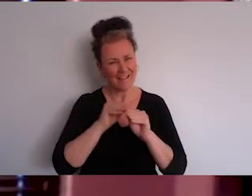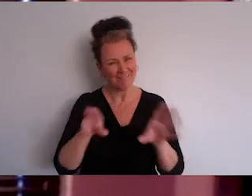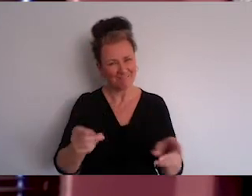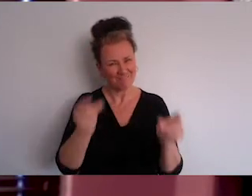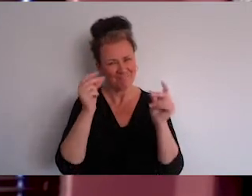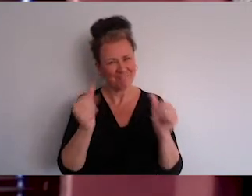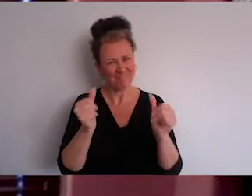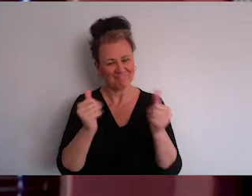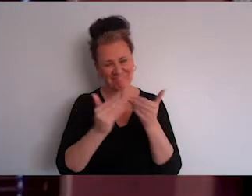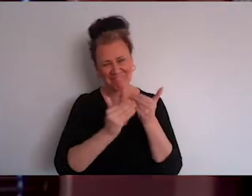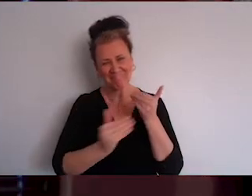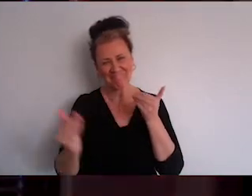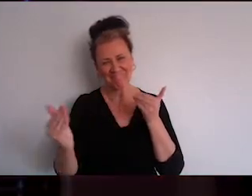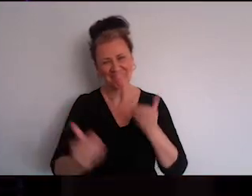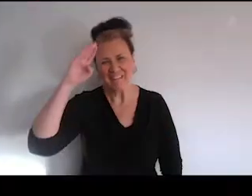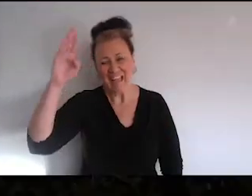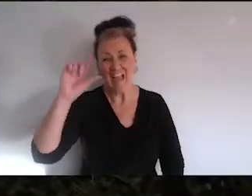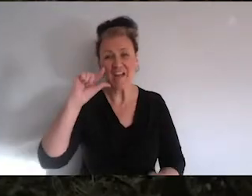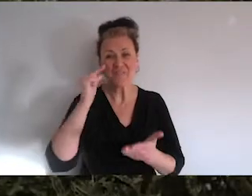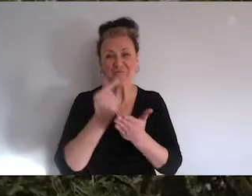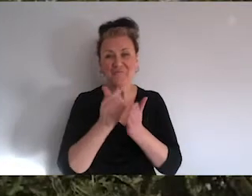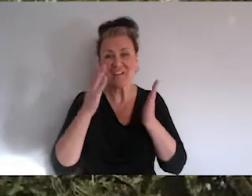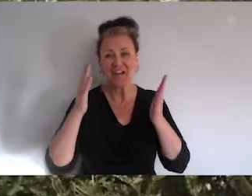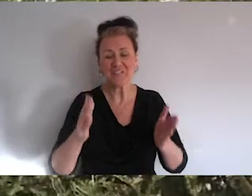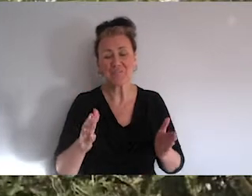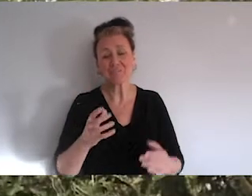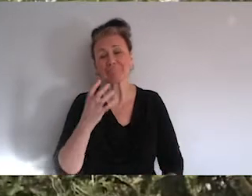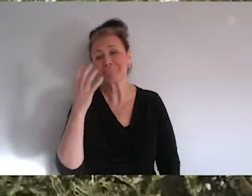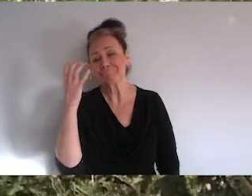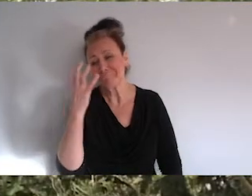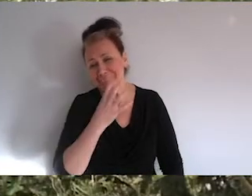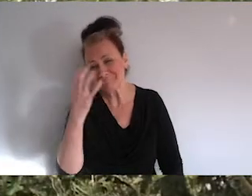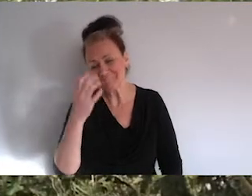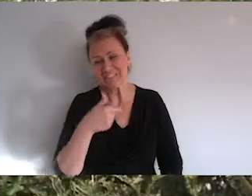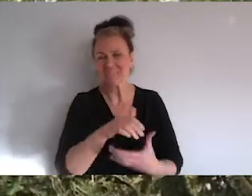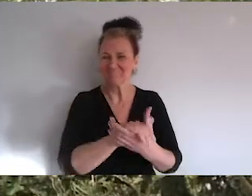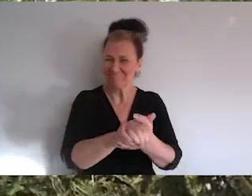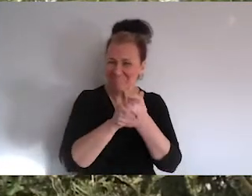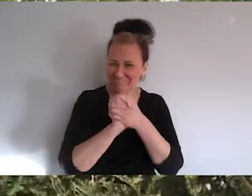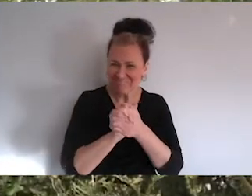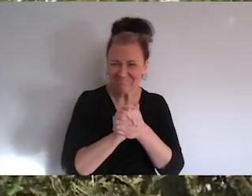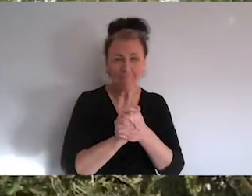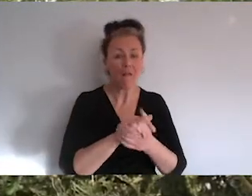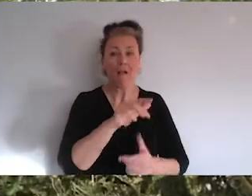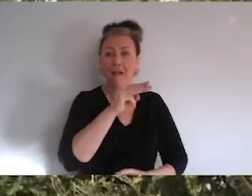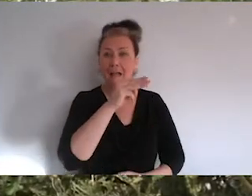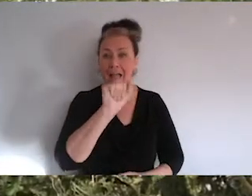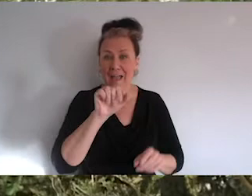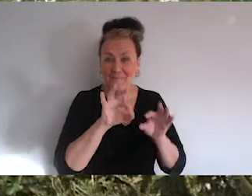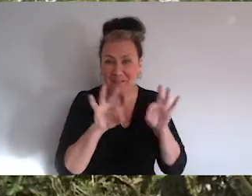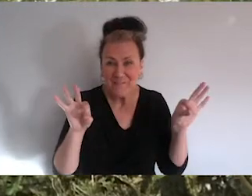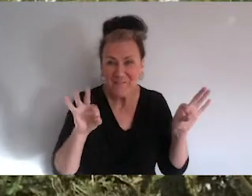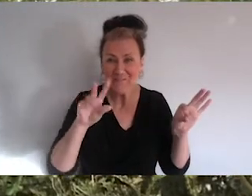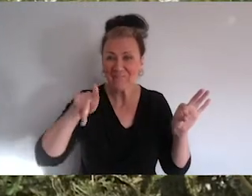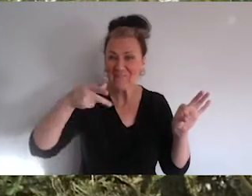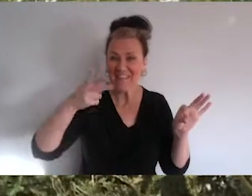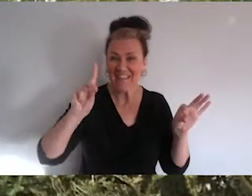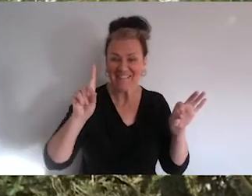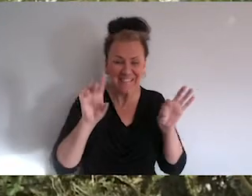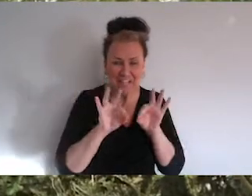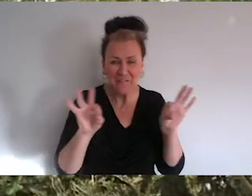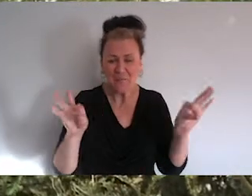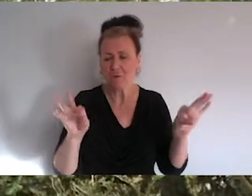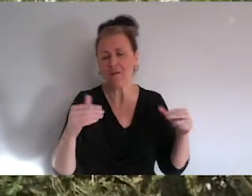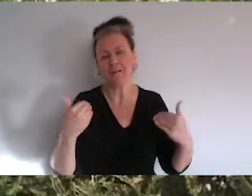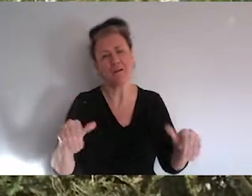luck, Godspeed. Hey, graduates, oh my goodness, congratulations on your